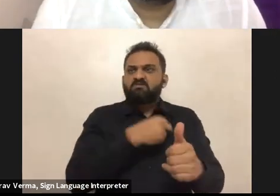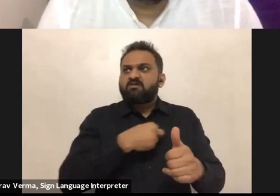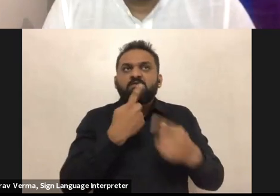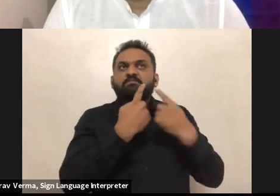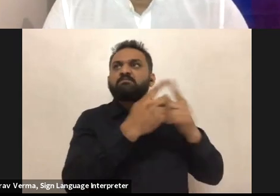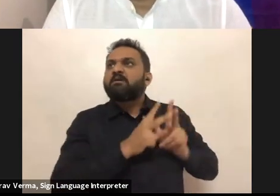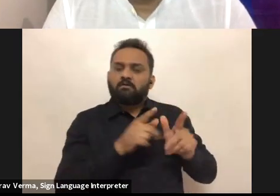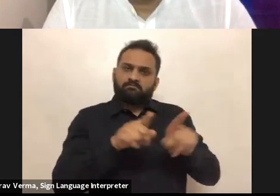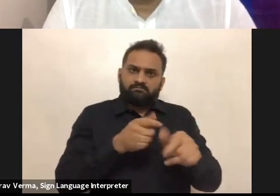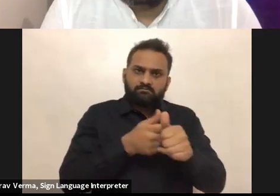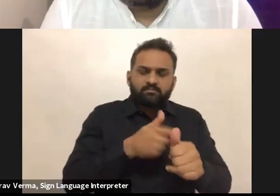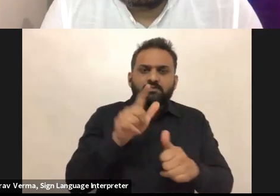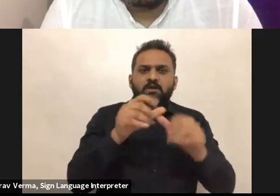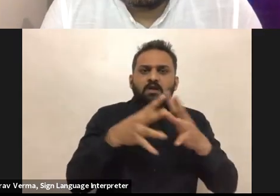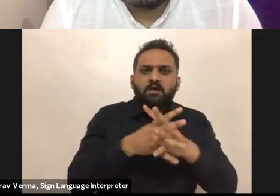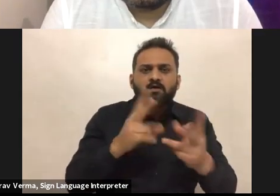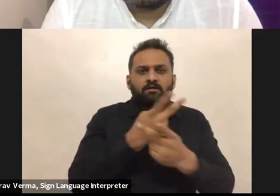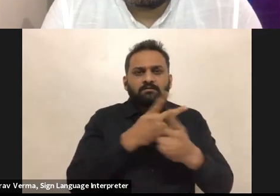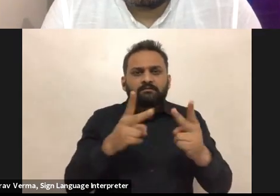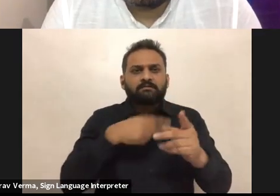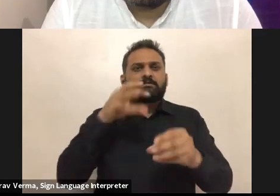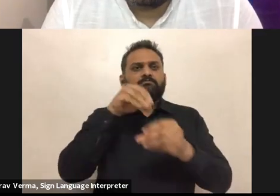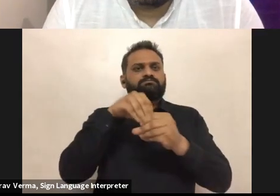laws and everything. The kinds of